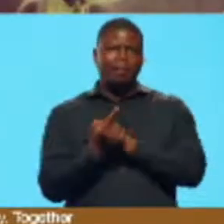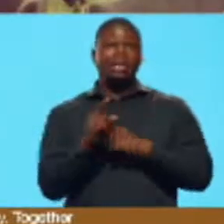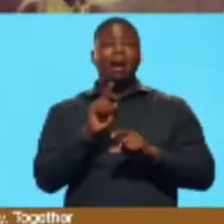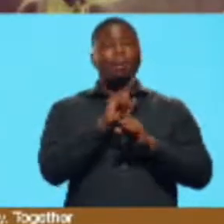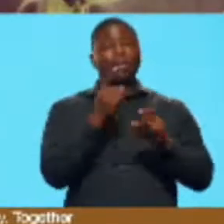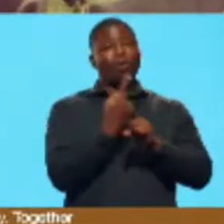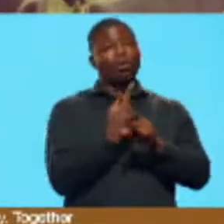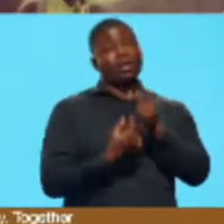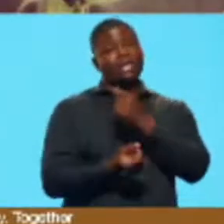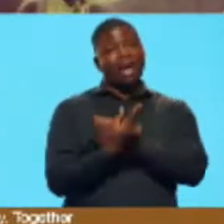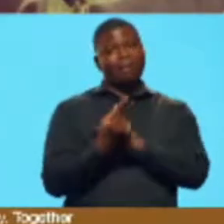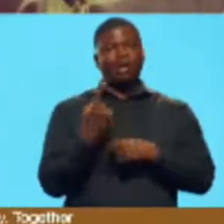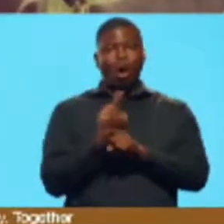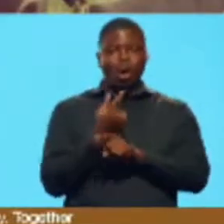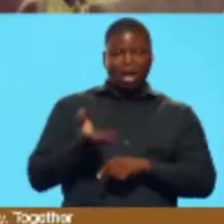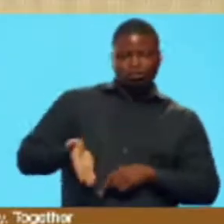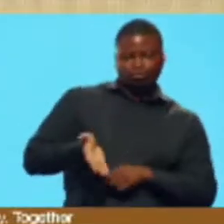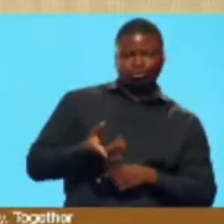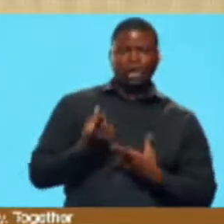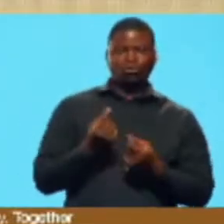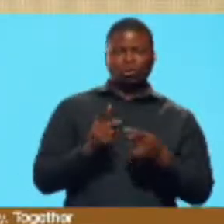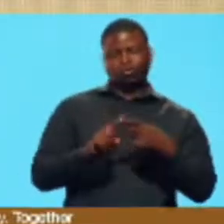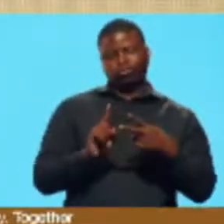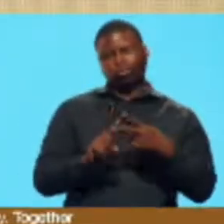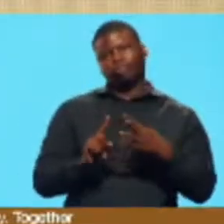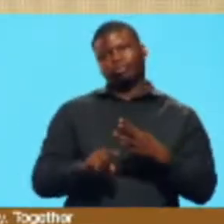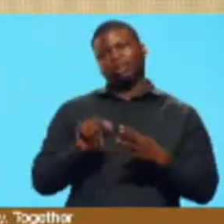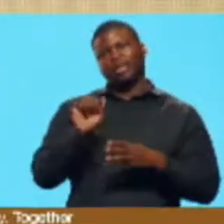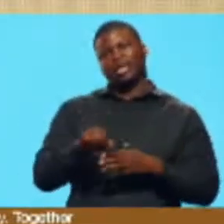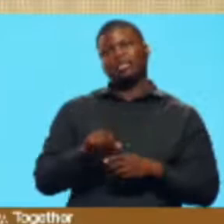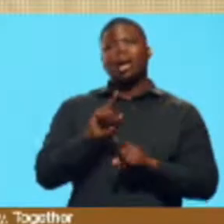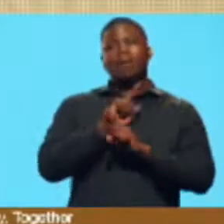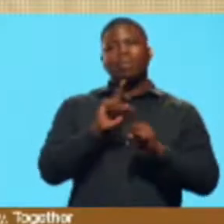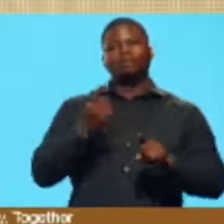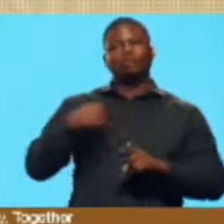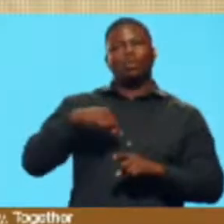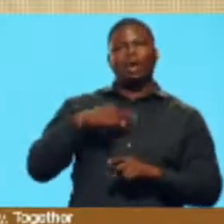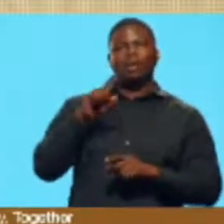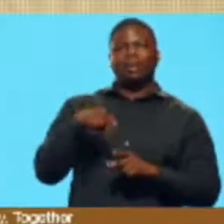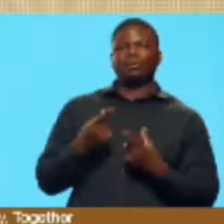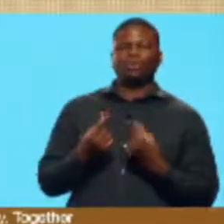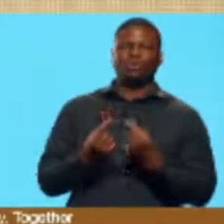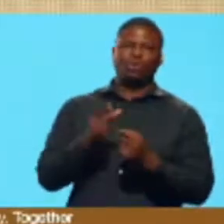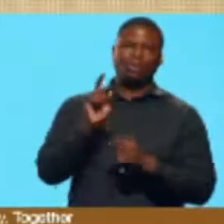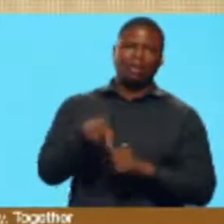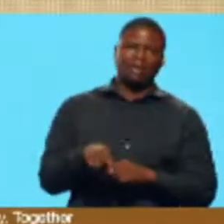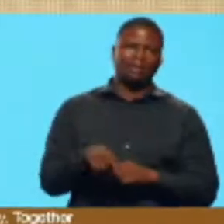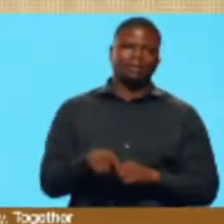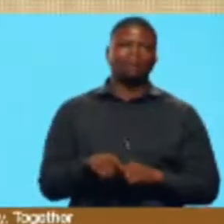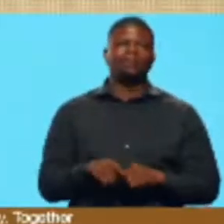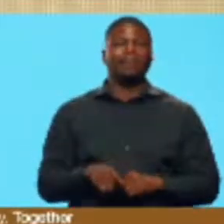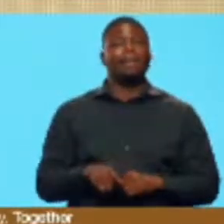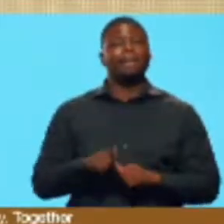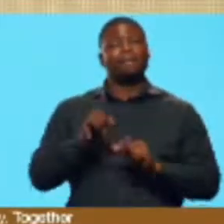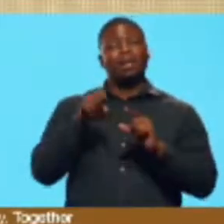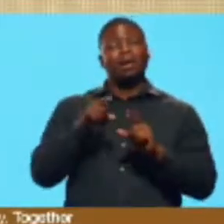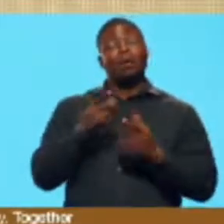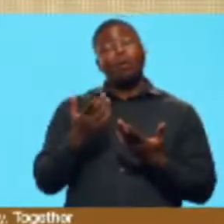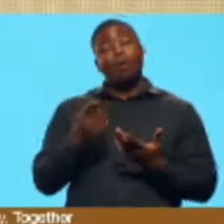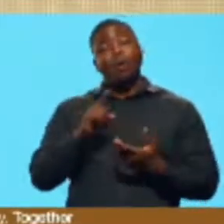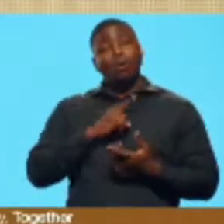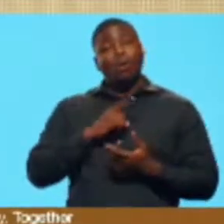that, Dr. Dlamini. And it's part of these things we must do as well, because it comes back